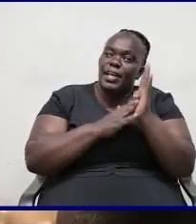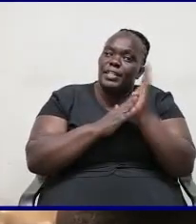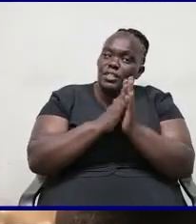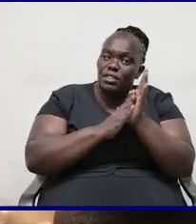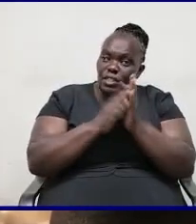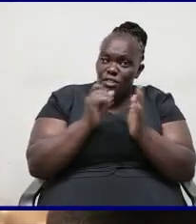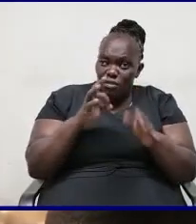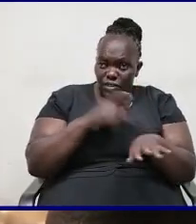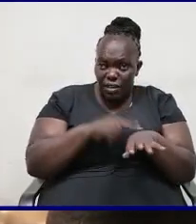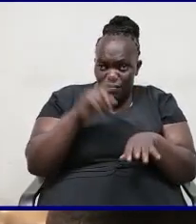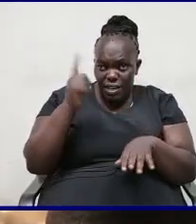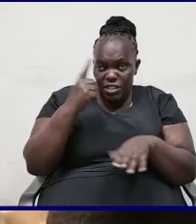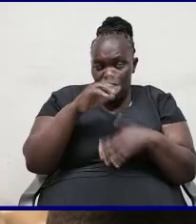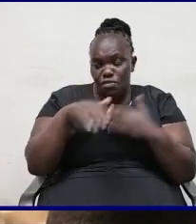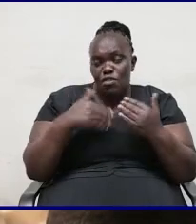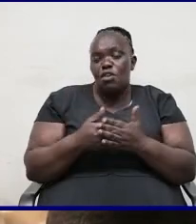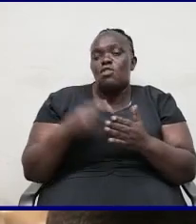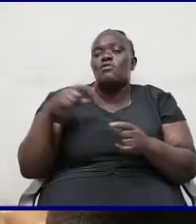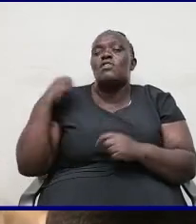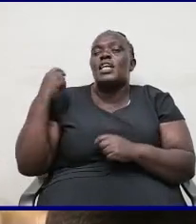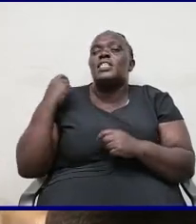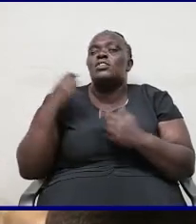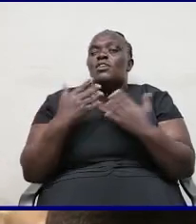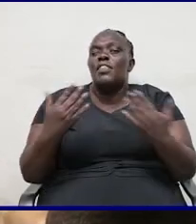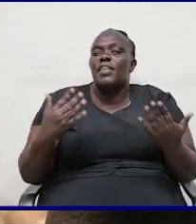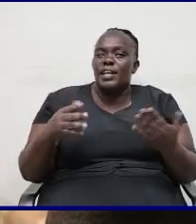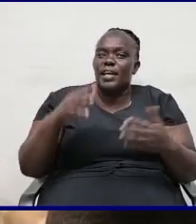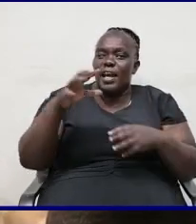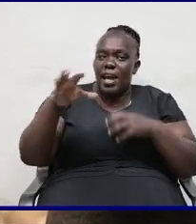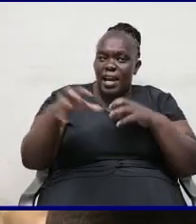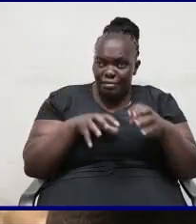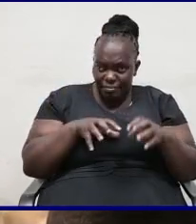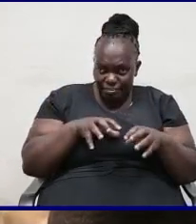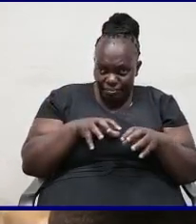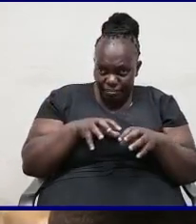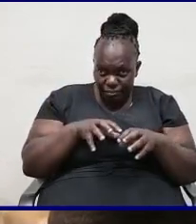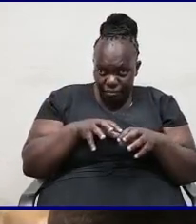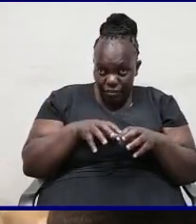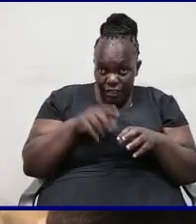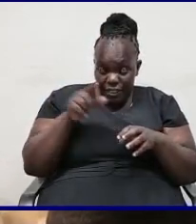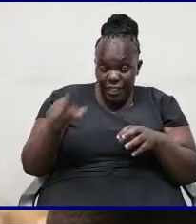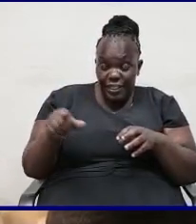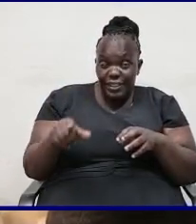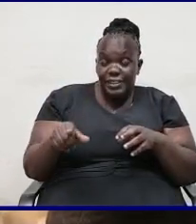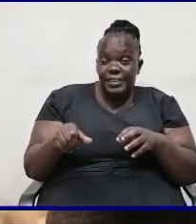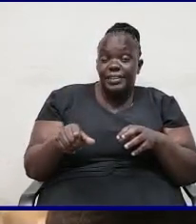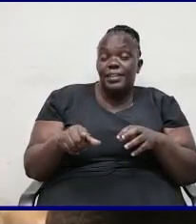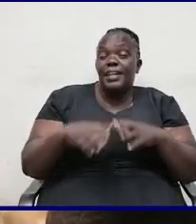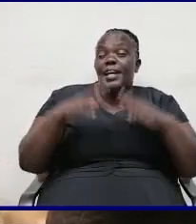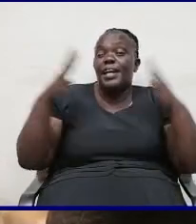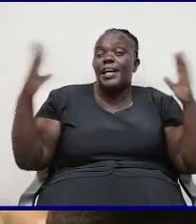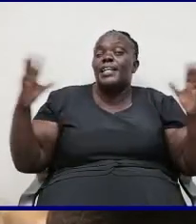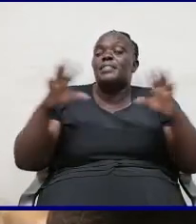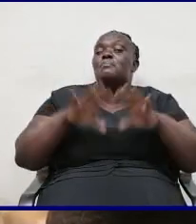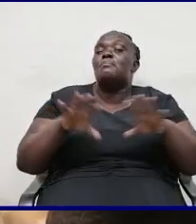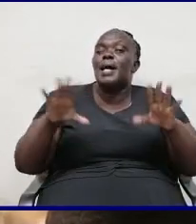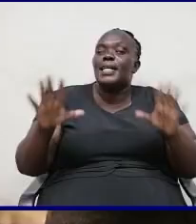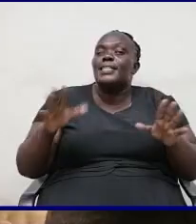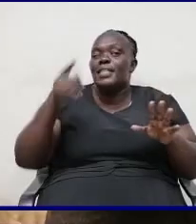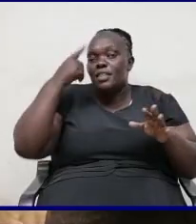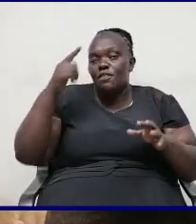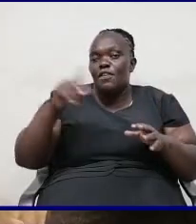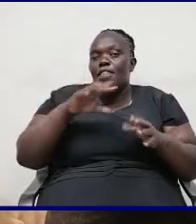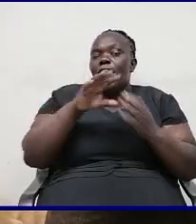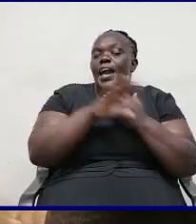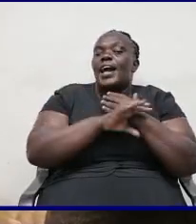time. First of all, we have the traditional products, which is the wildlife, which is really one of our greatest marketers for the